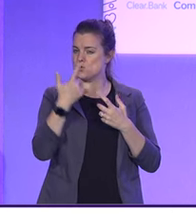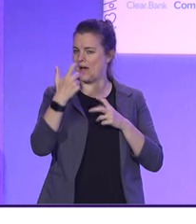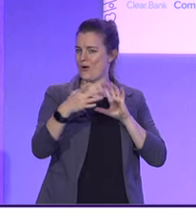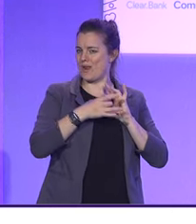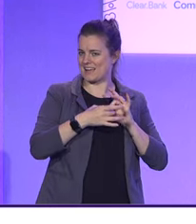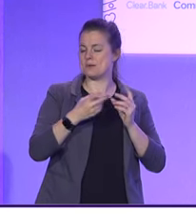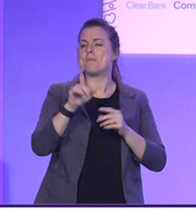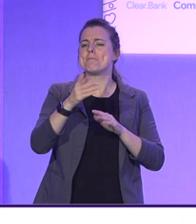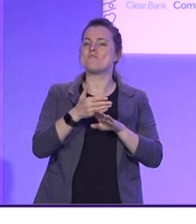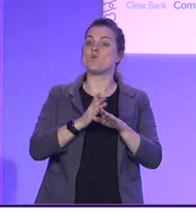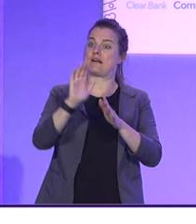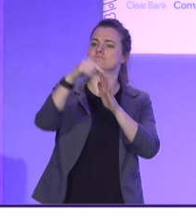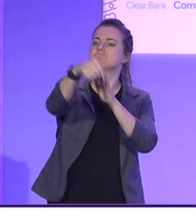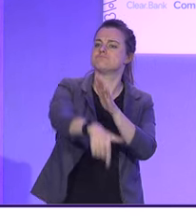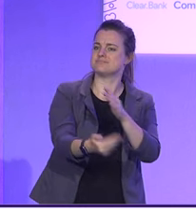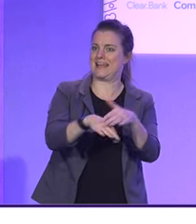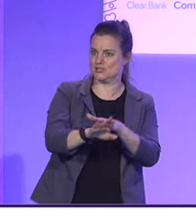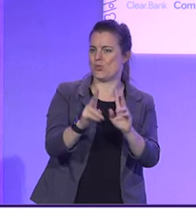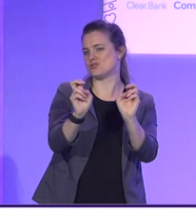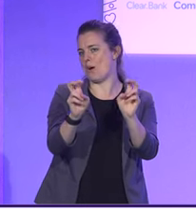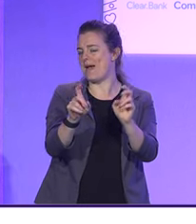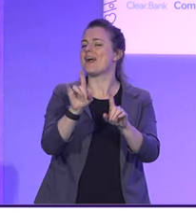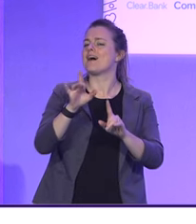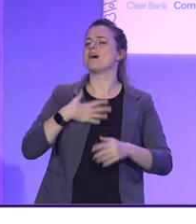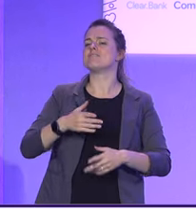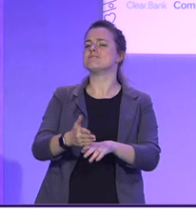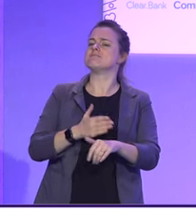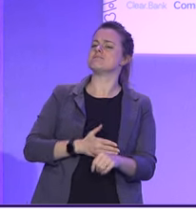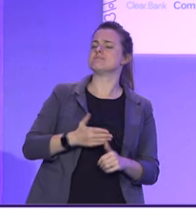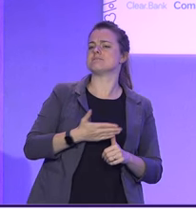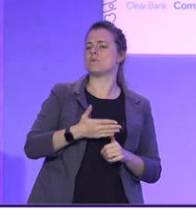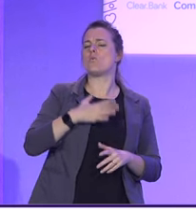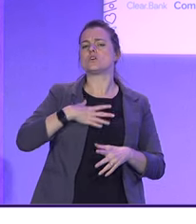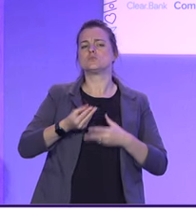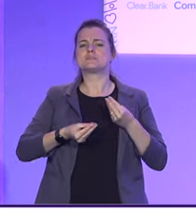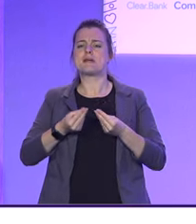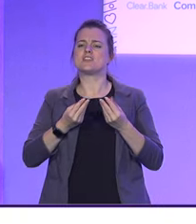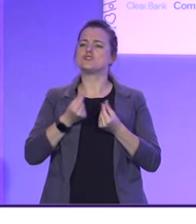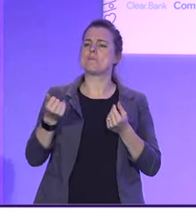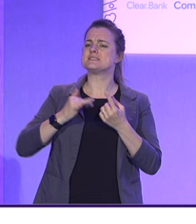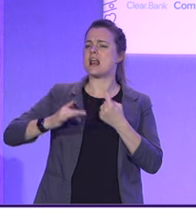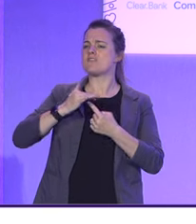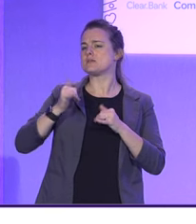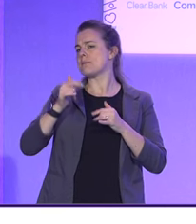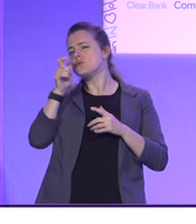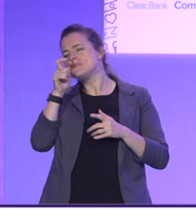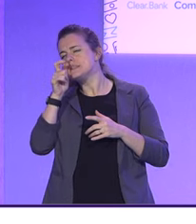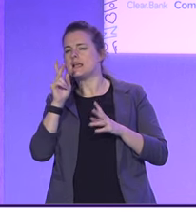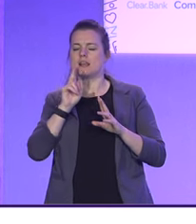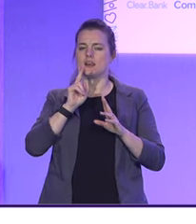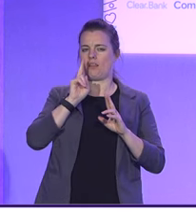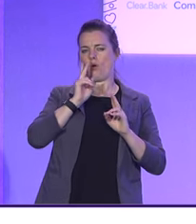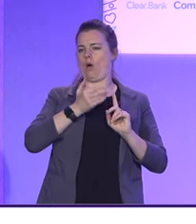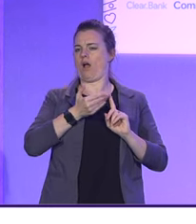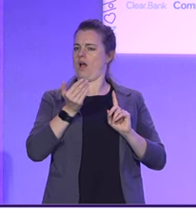actually deep diving into the main topic, let's go through some scenarios that you might have witnessed or went through yourself.